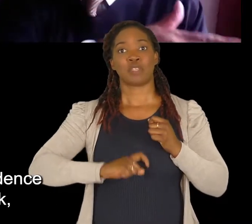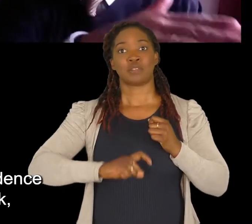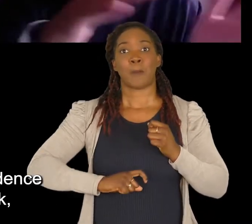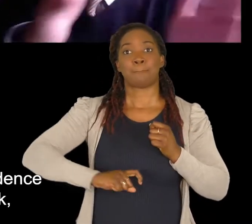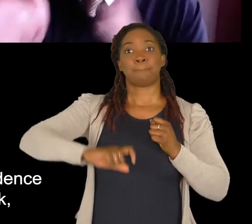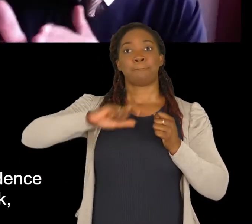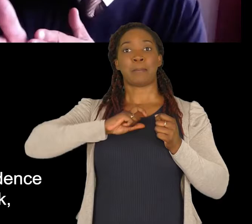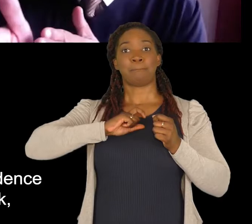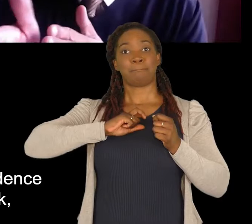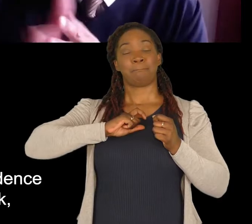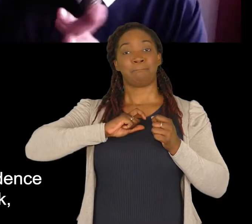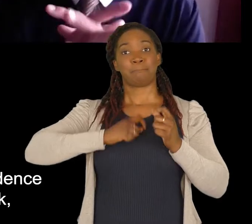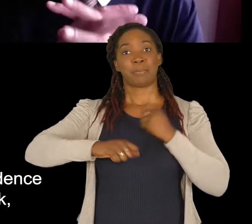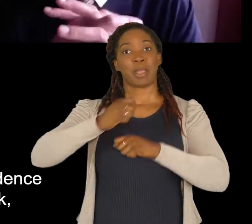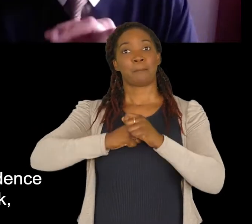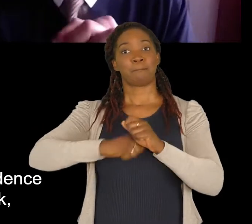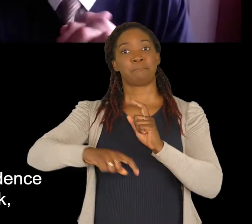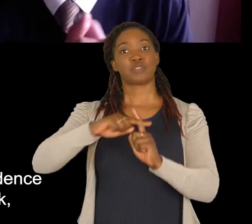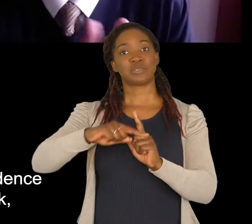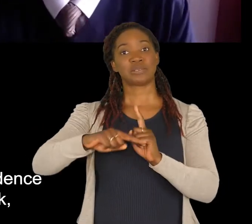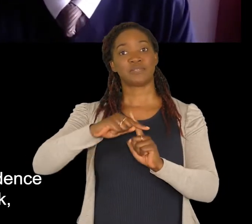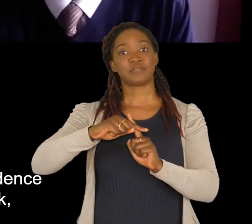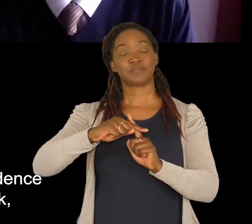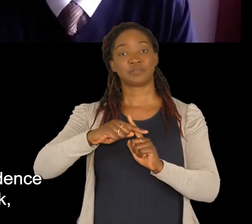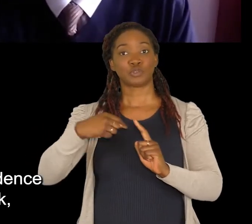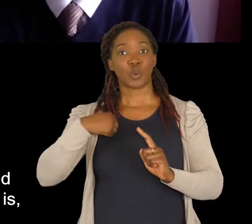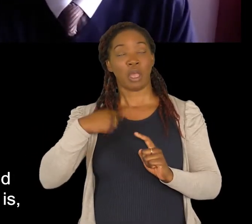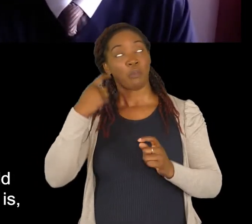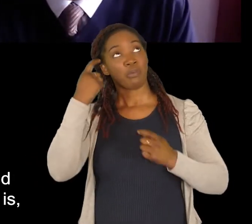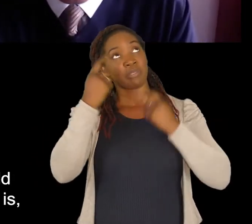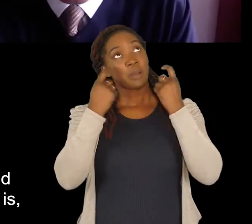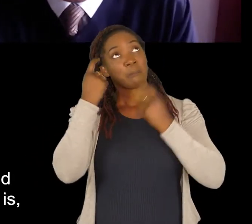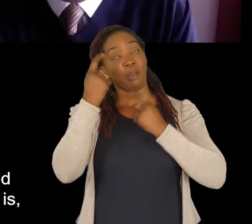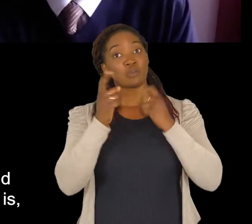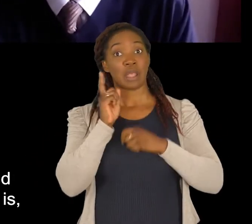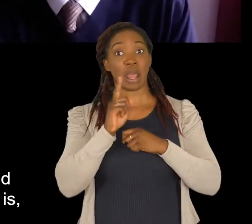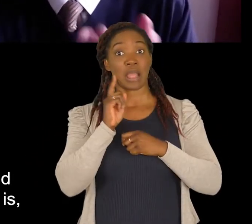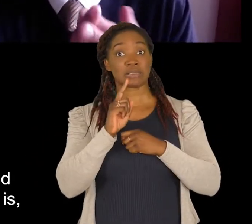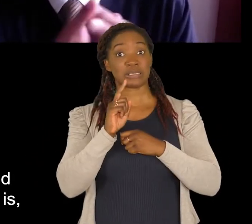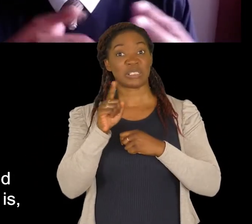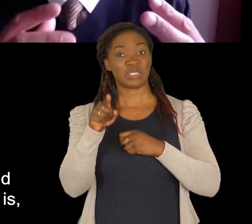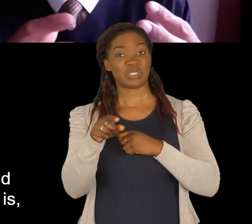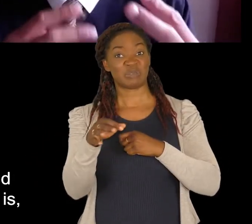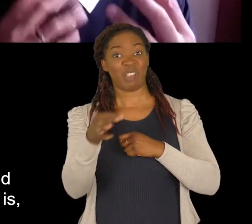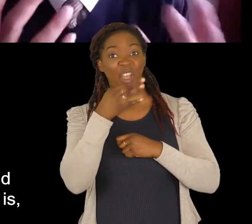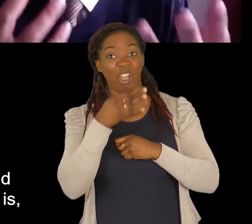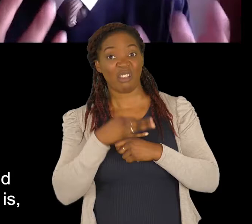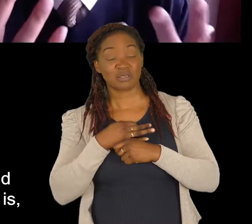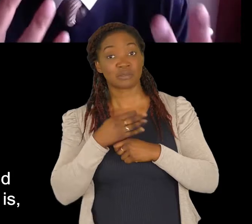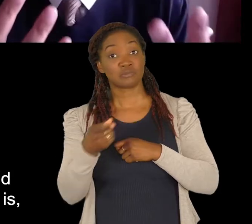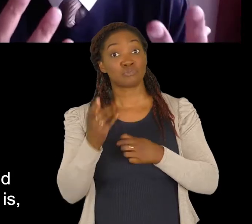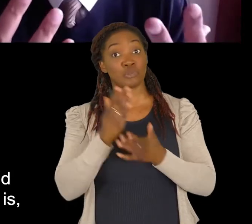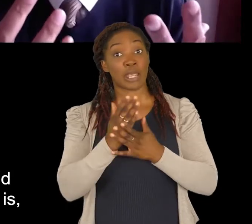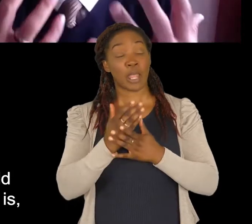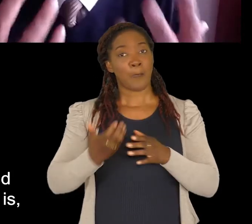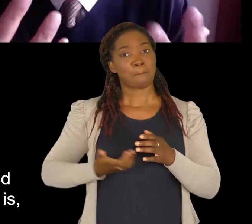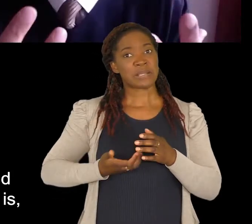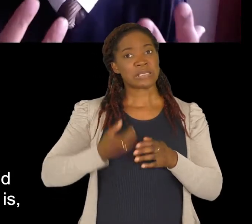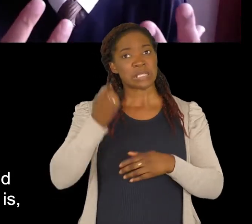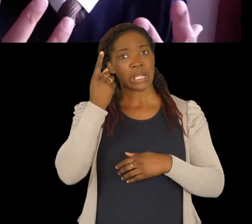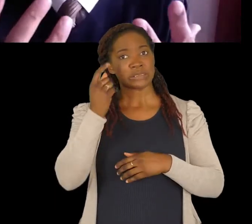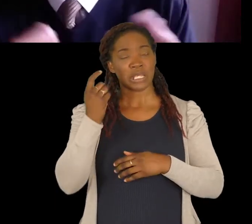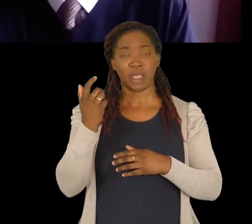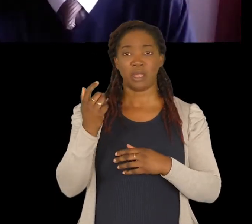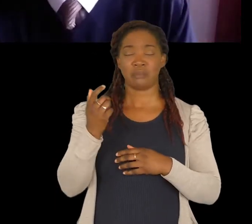from negative to positive, right? So what I would think about the lady that asked the question is, I would think about, given your business idea and